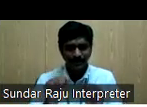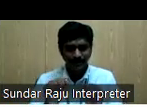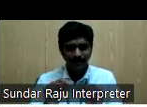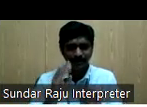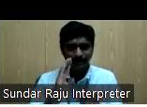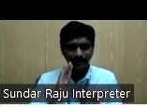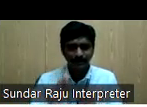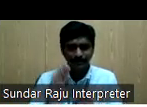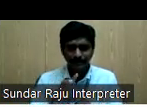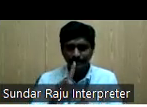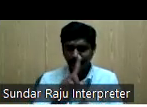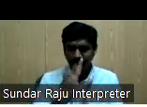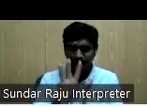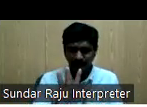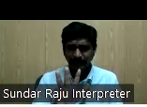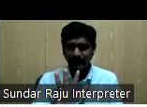in